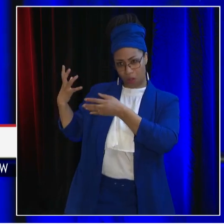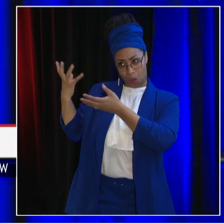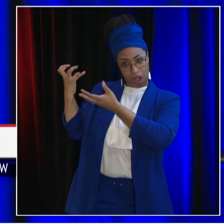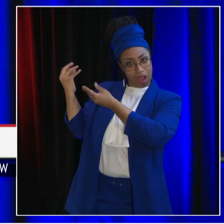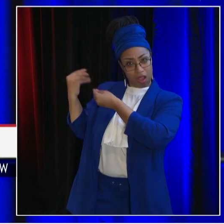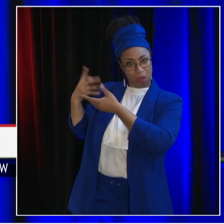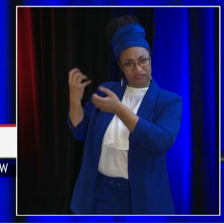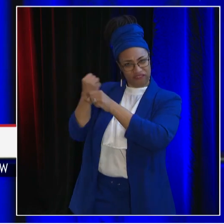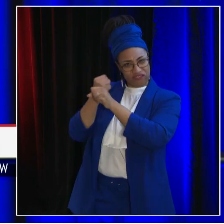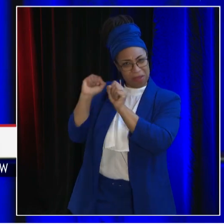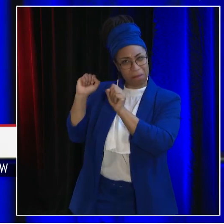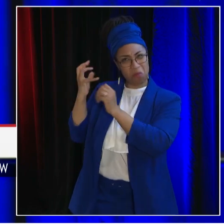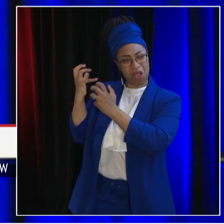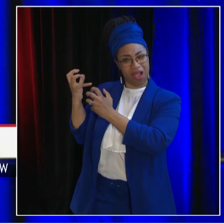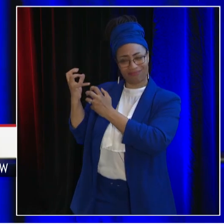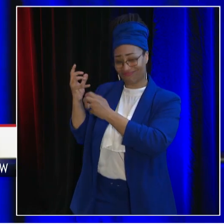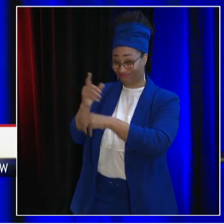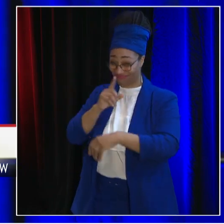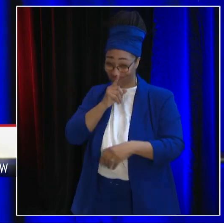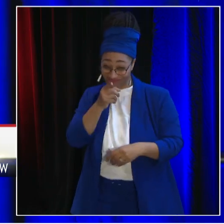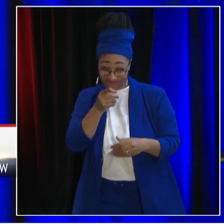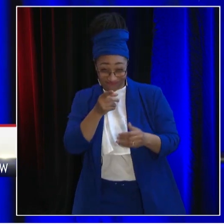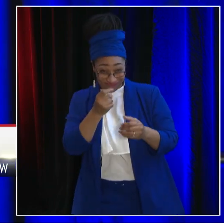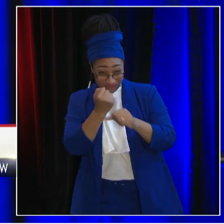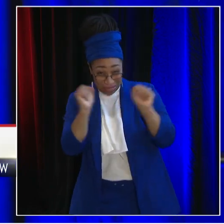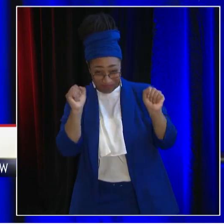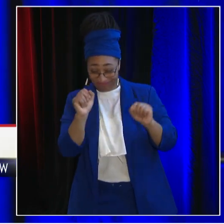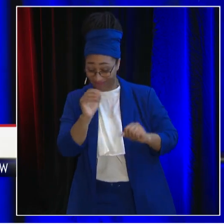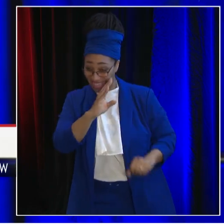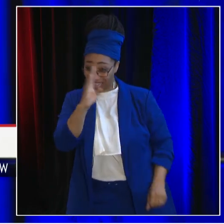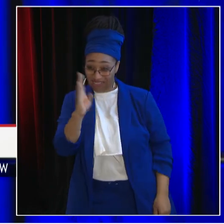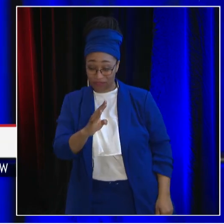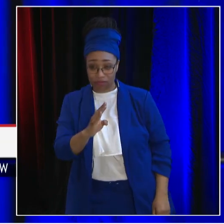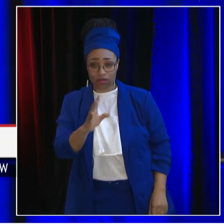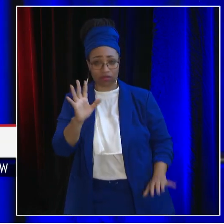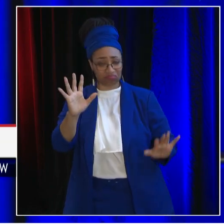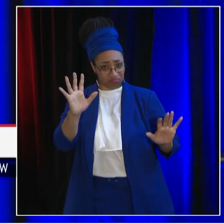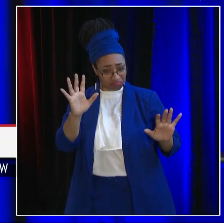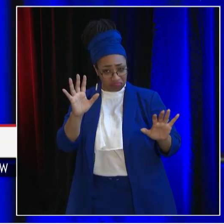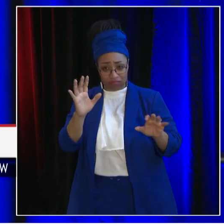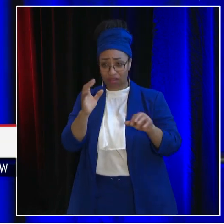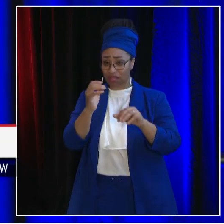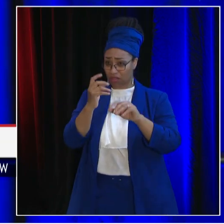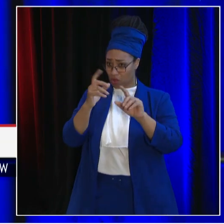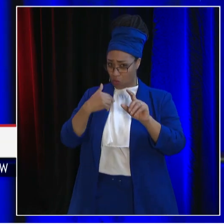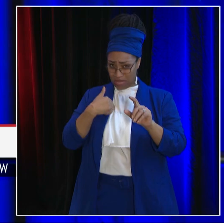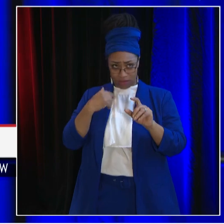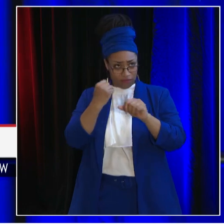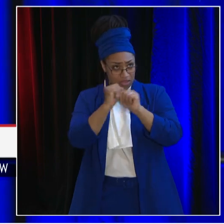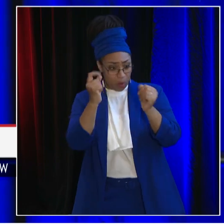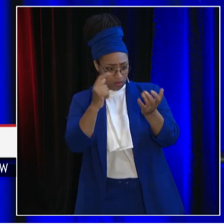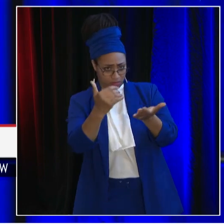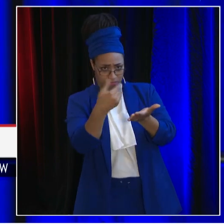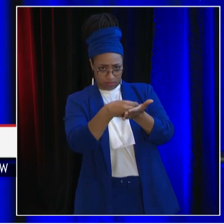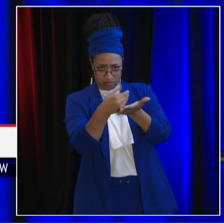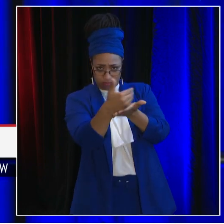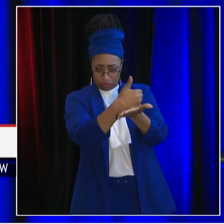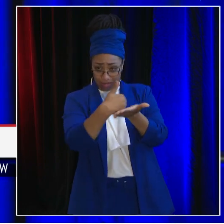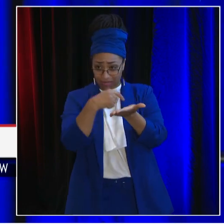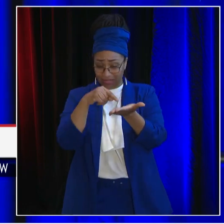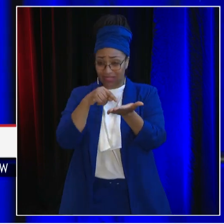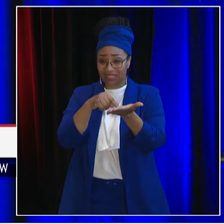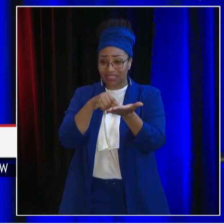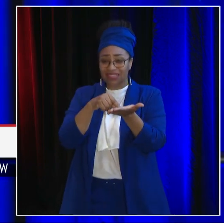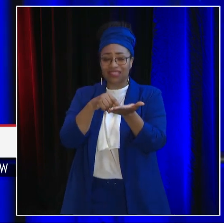to make their freedom our reward. Today, we declare on this Emancipation Day a commitment